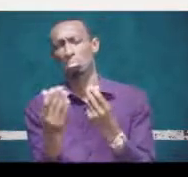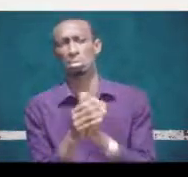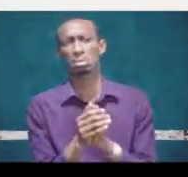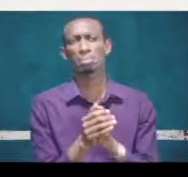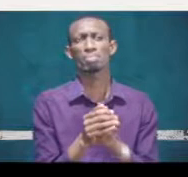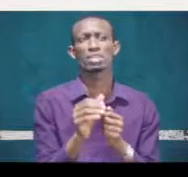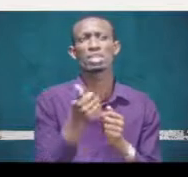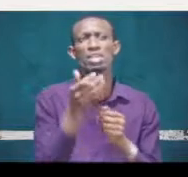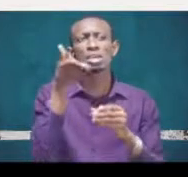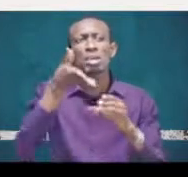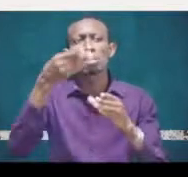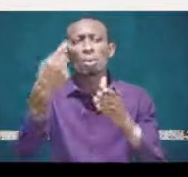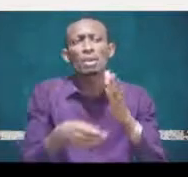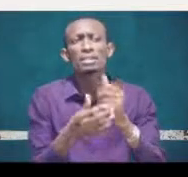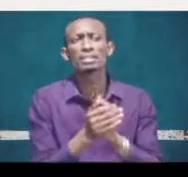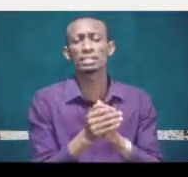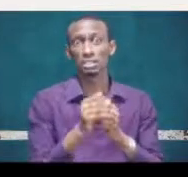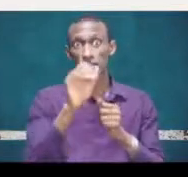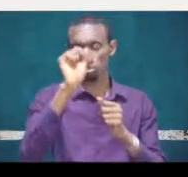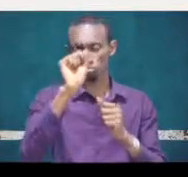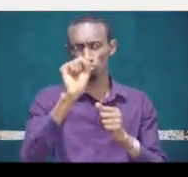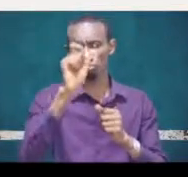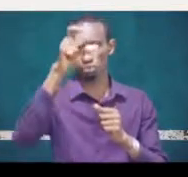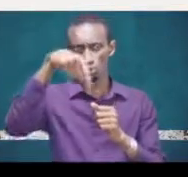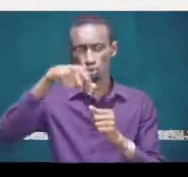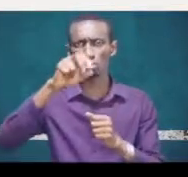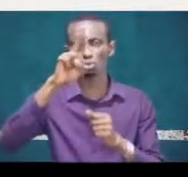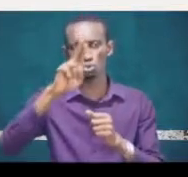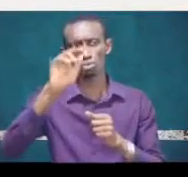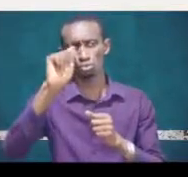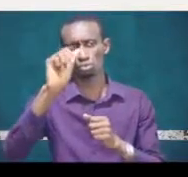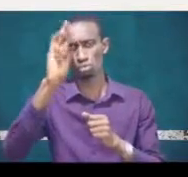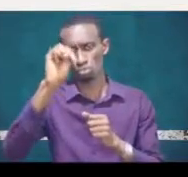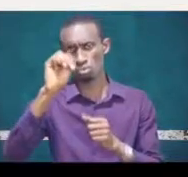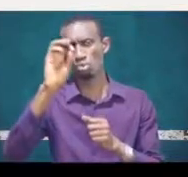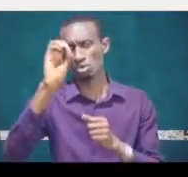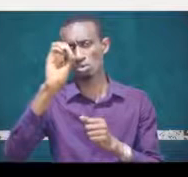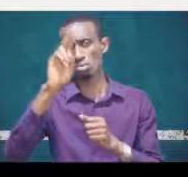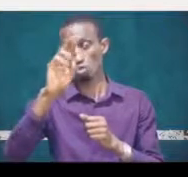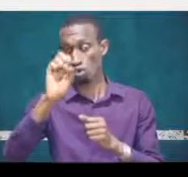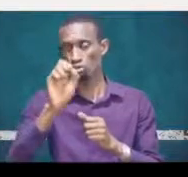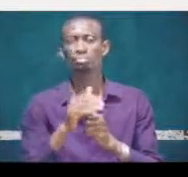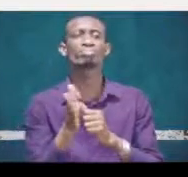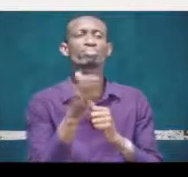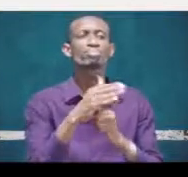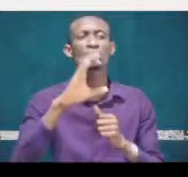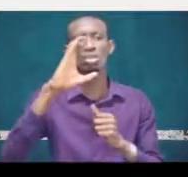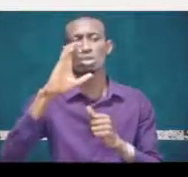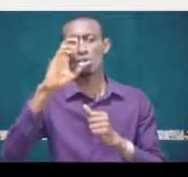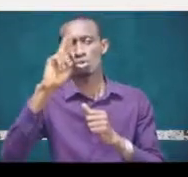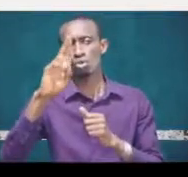squamous, cuboidal, columnar, and pseudo-stratified. That means we can